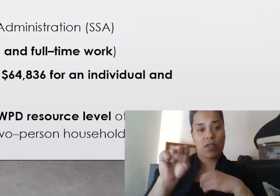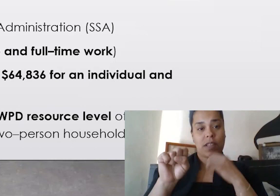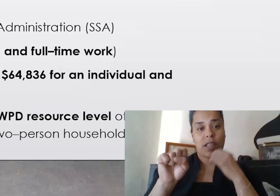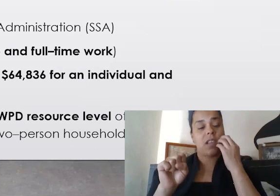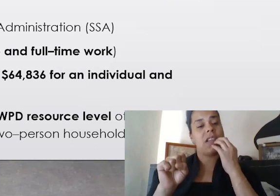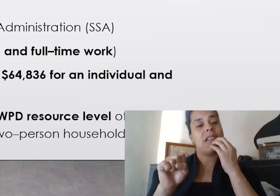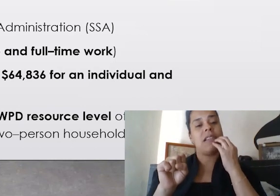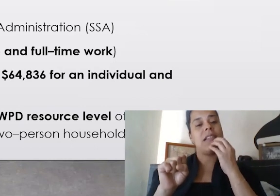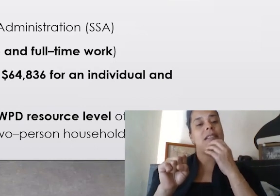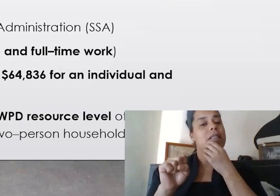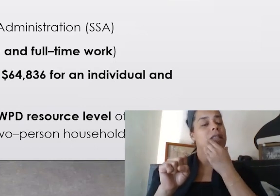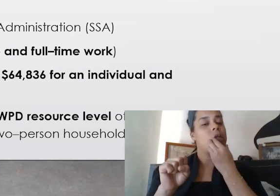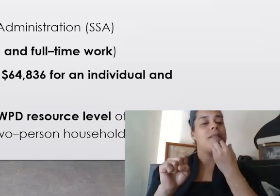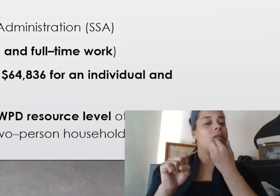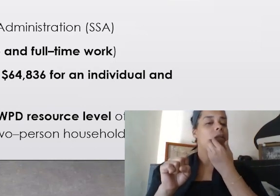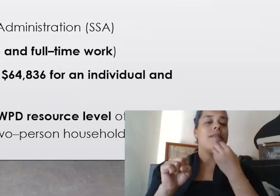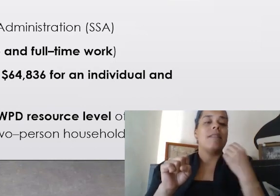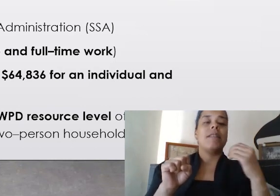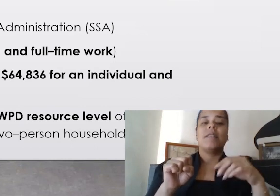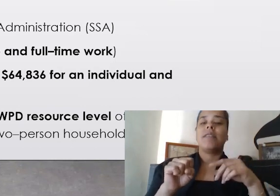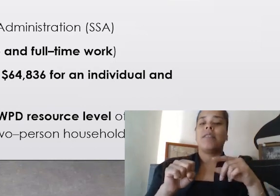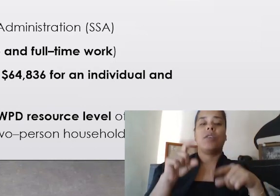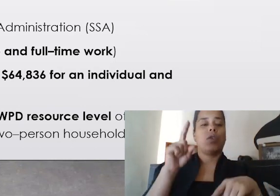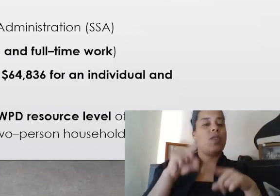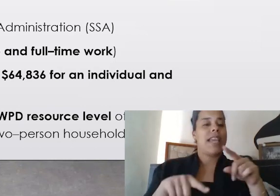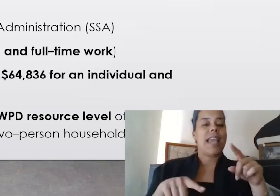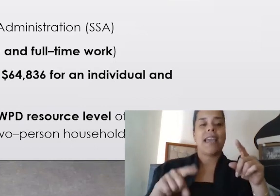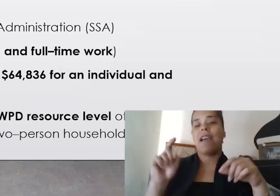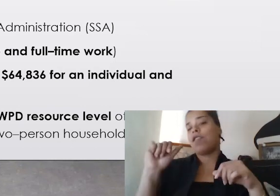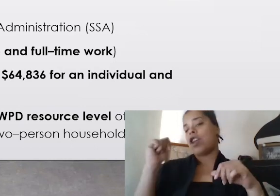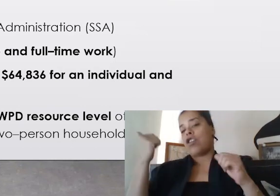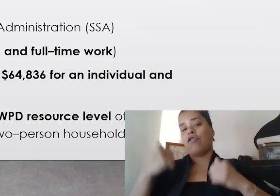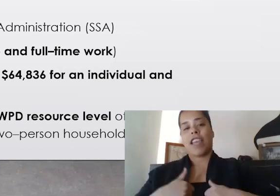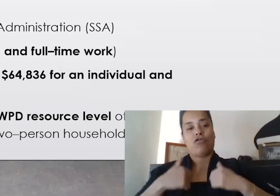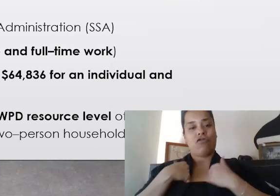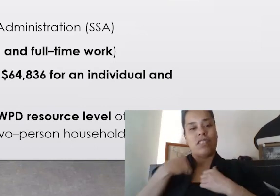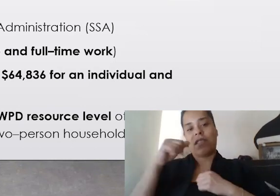You must be a resident of New York State. You cannot have another residency in a